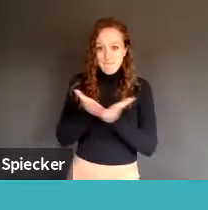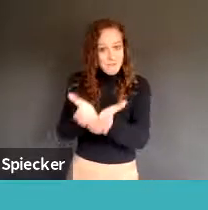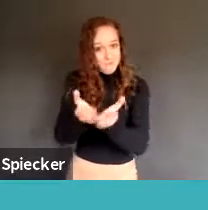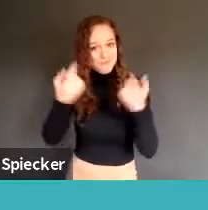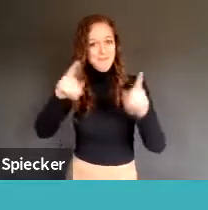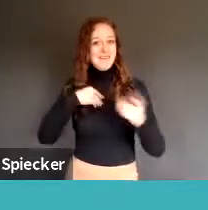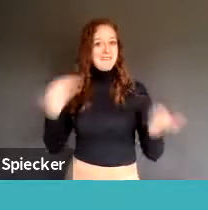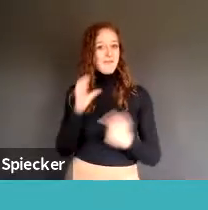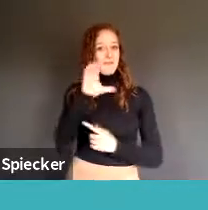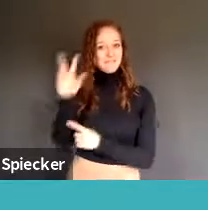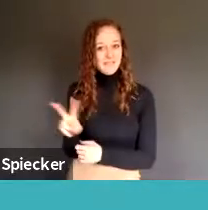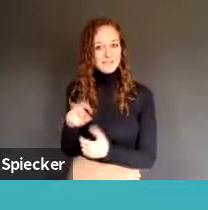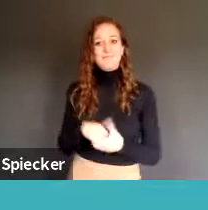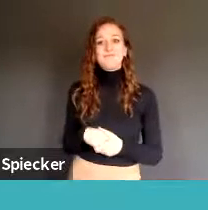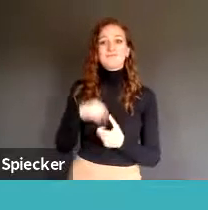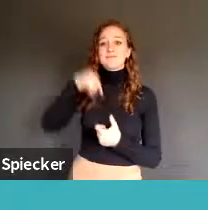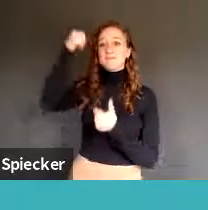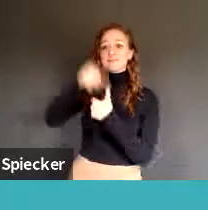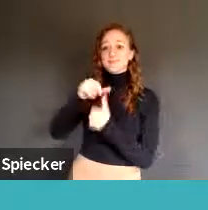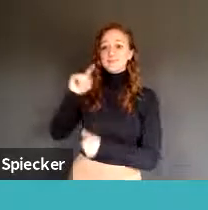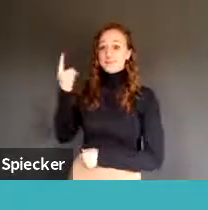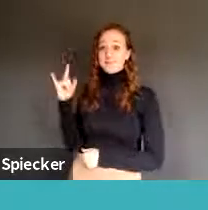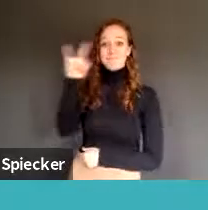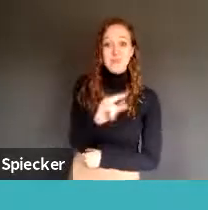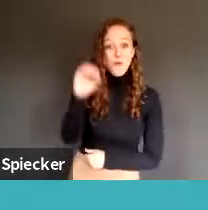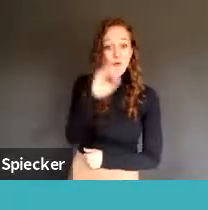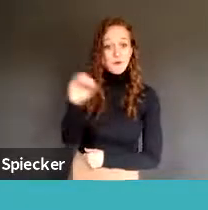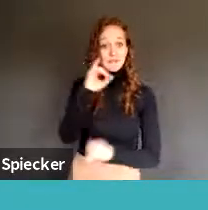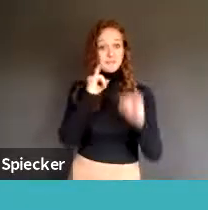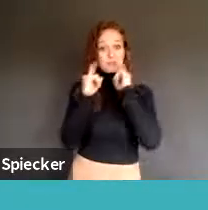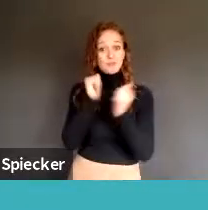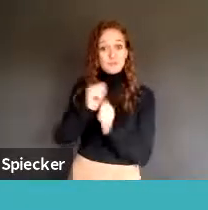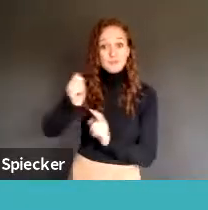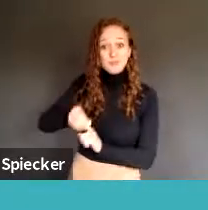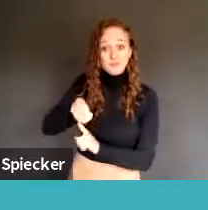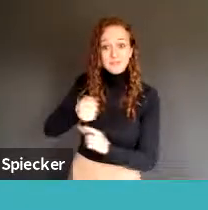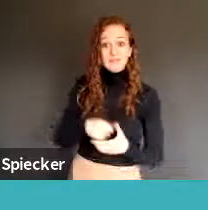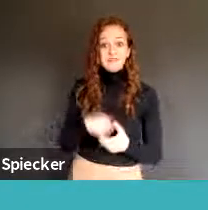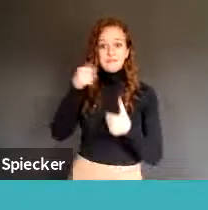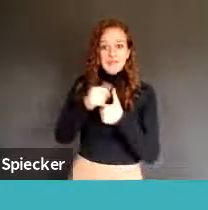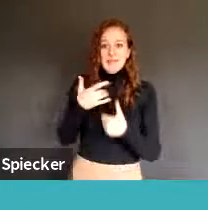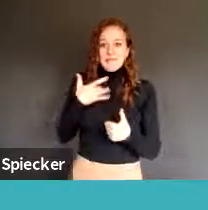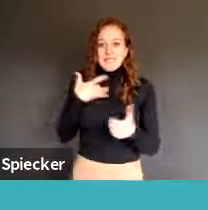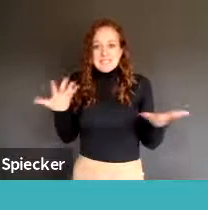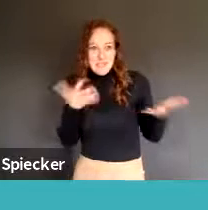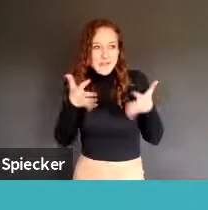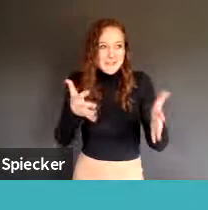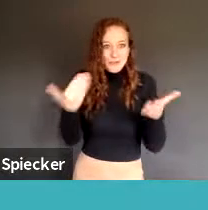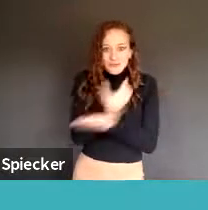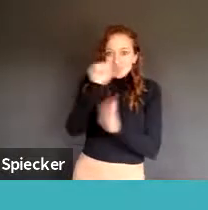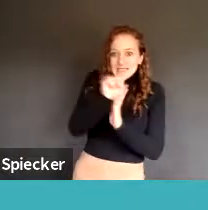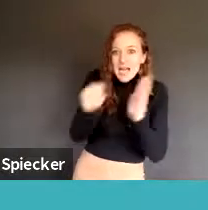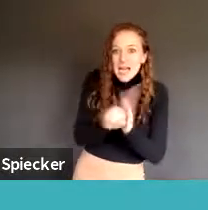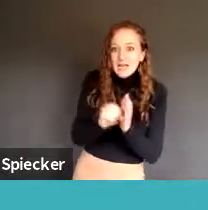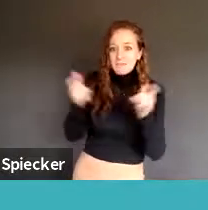Sanghwa was my lifeboat during my years here in Corvallis. When I first flew to Oregon for the interview with Bruce Mengi, I